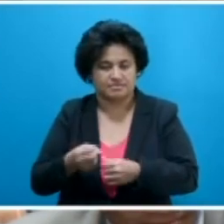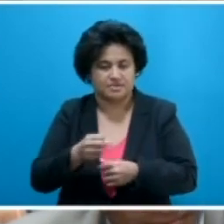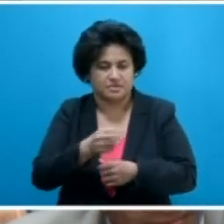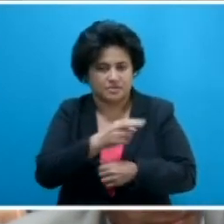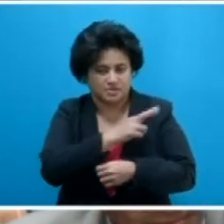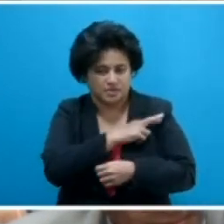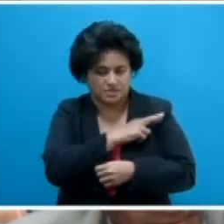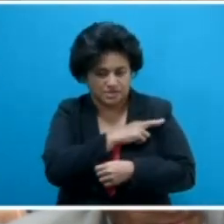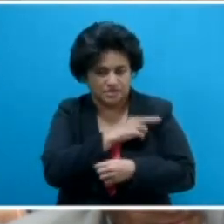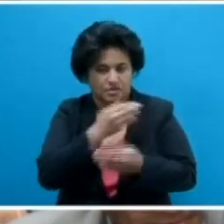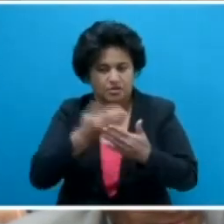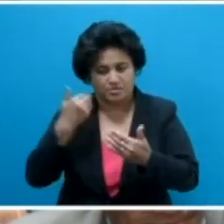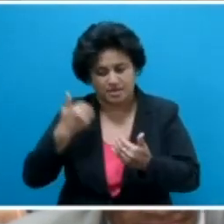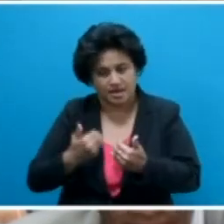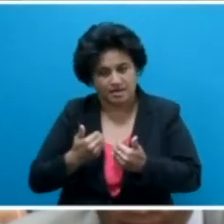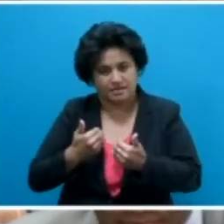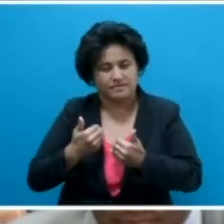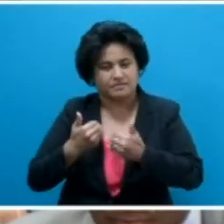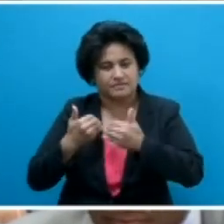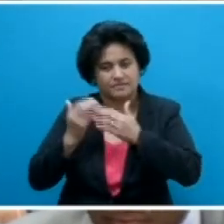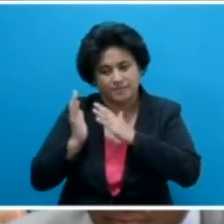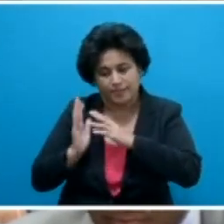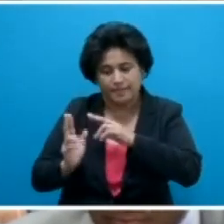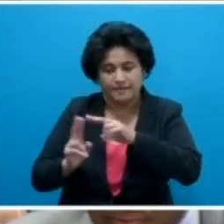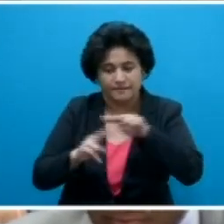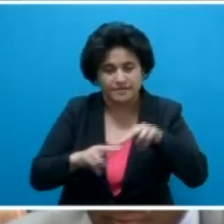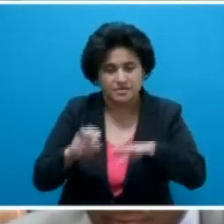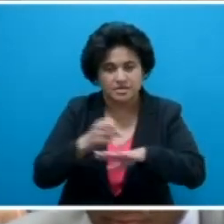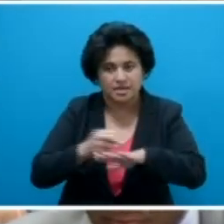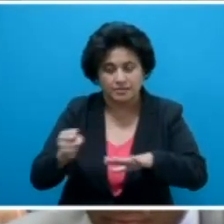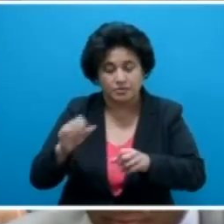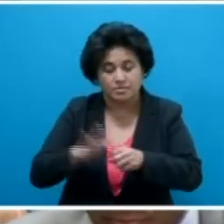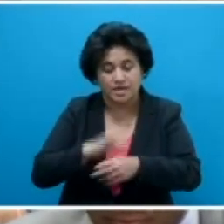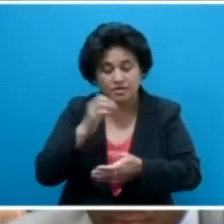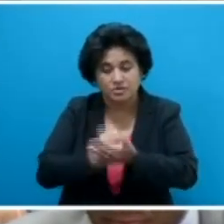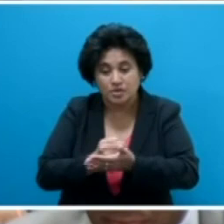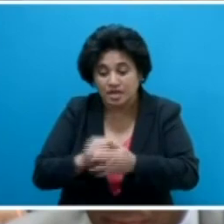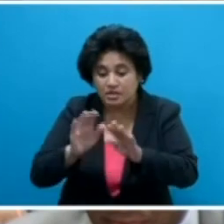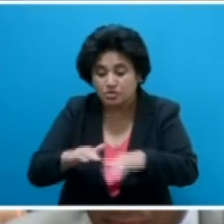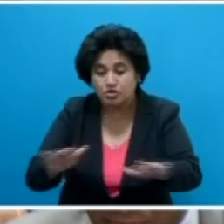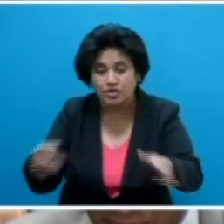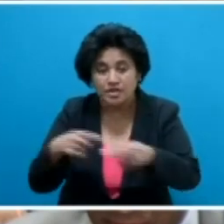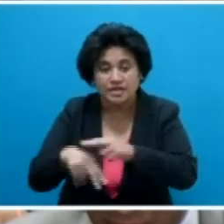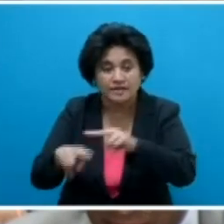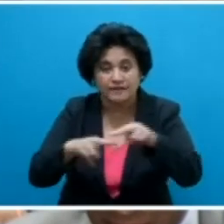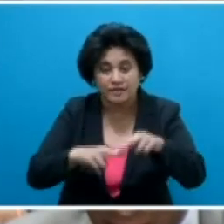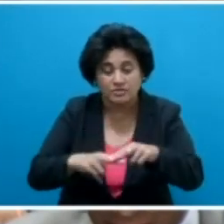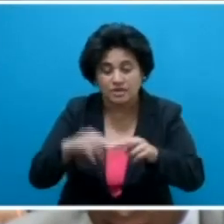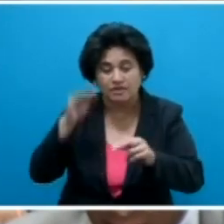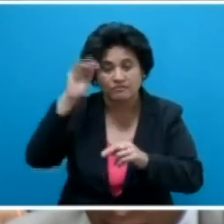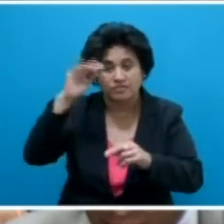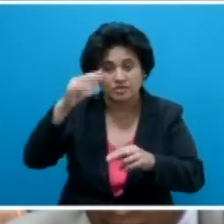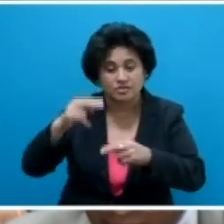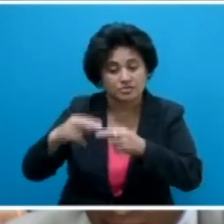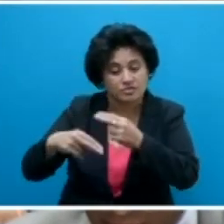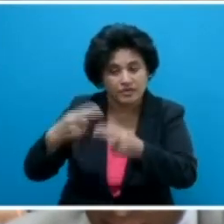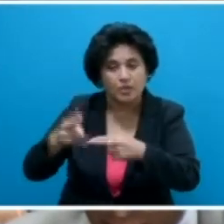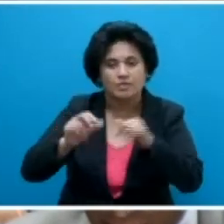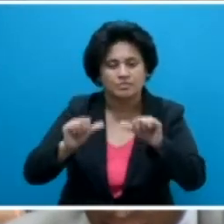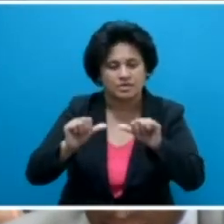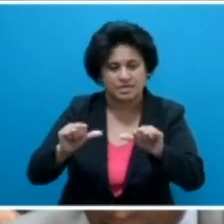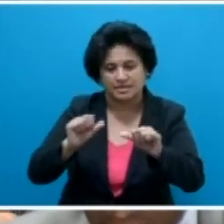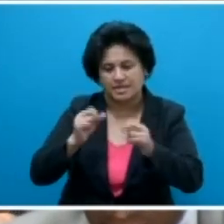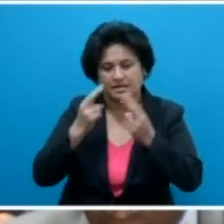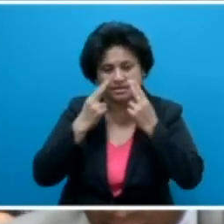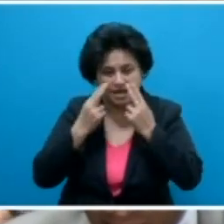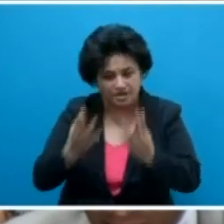First government for ensuring that the children of Fiji and our future generations enjoy the God-given natural resources in an